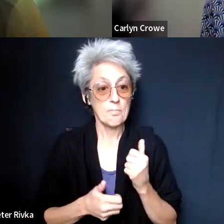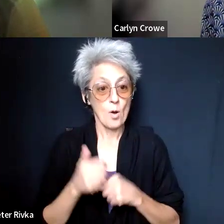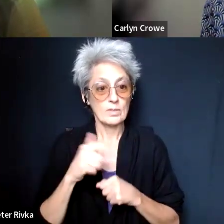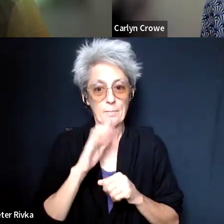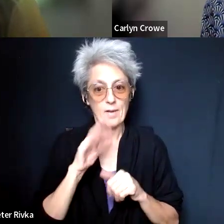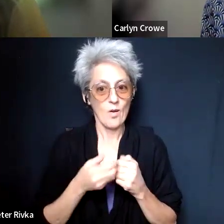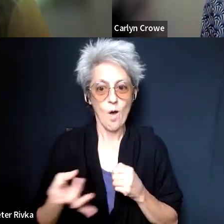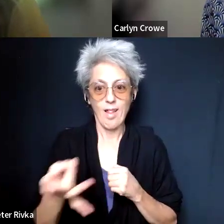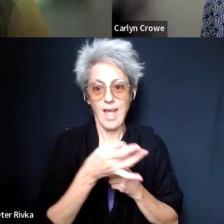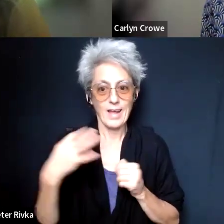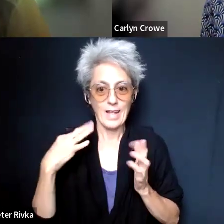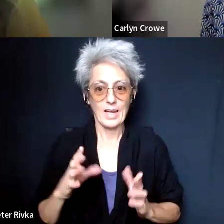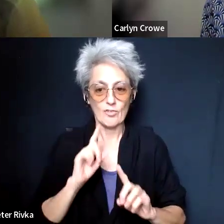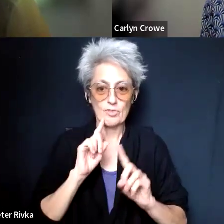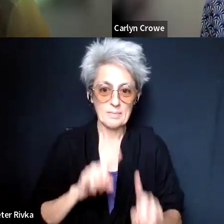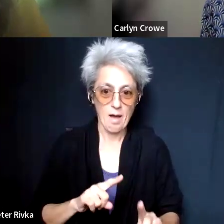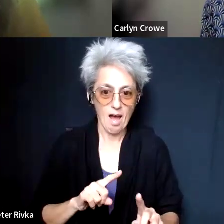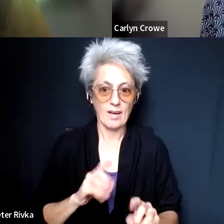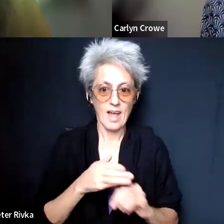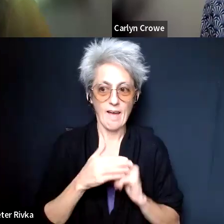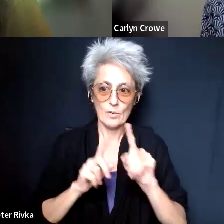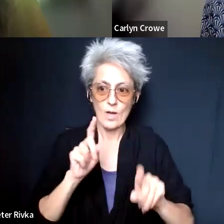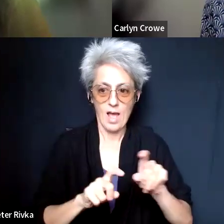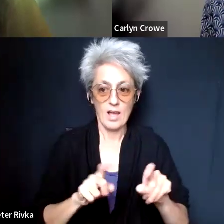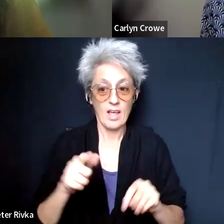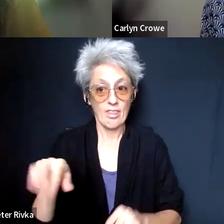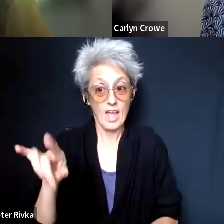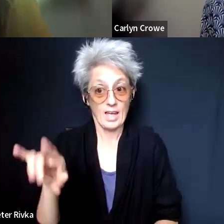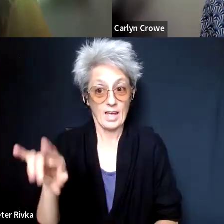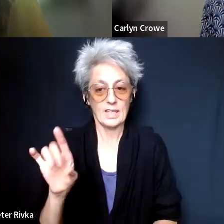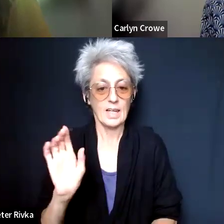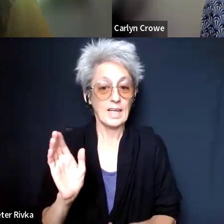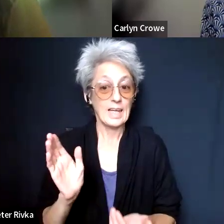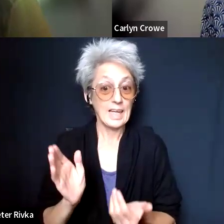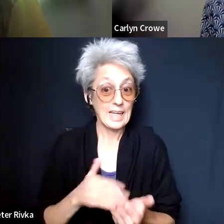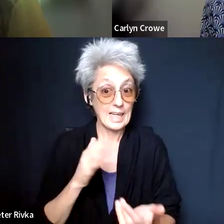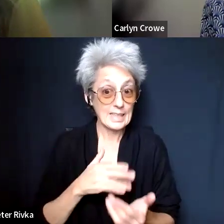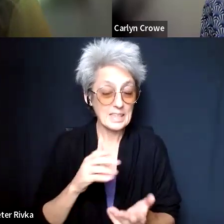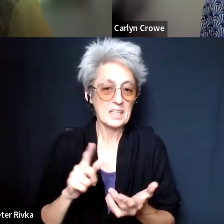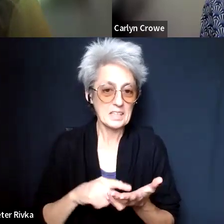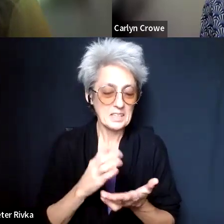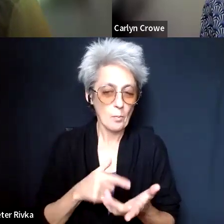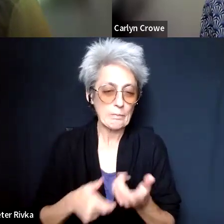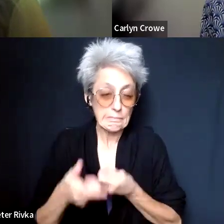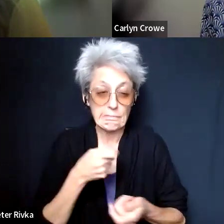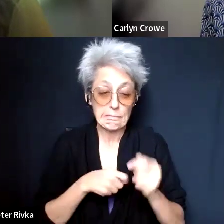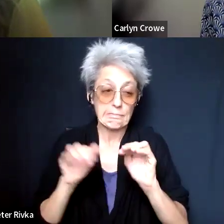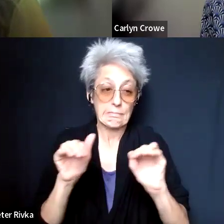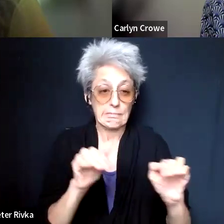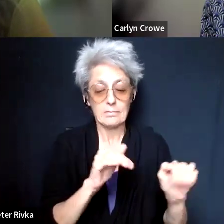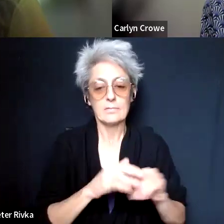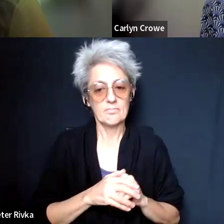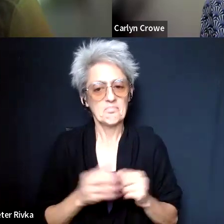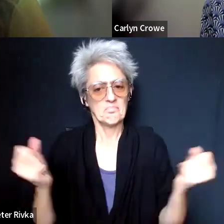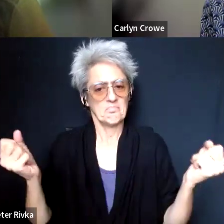respond, but they did. Wasn't necessarily always easy to get the response back, but we did get them. And they are in